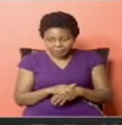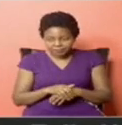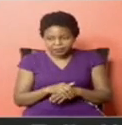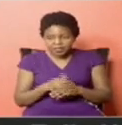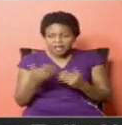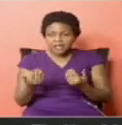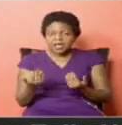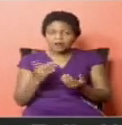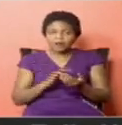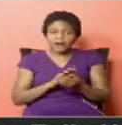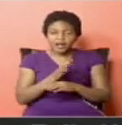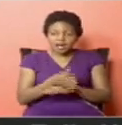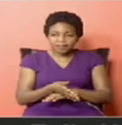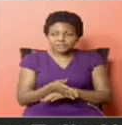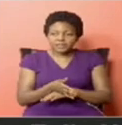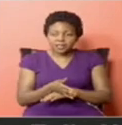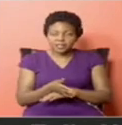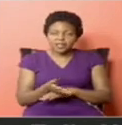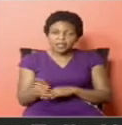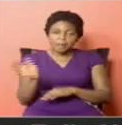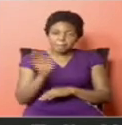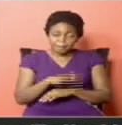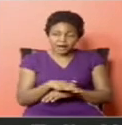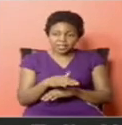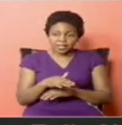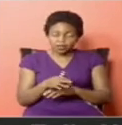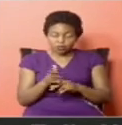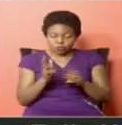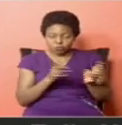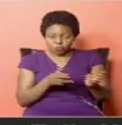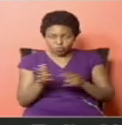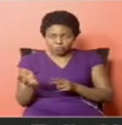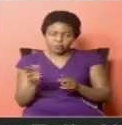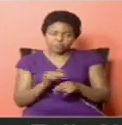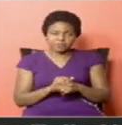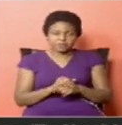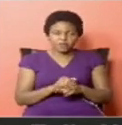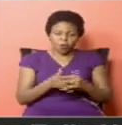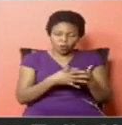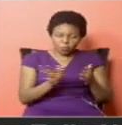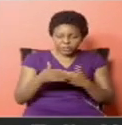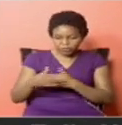Post-lockdown, our country came to an easing of lockdown.